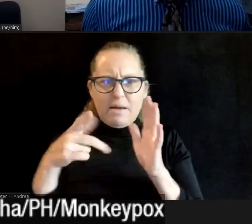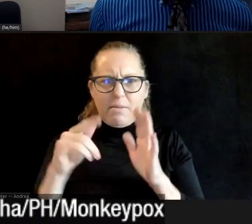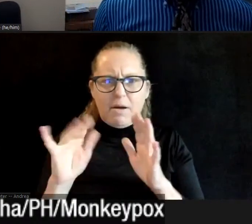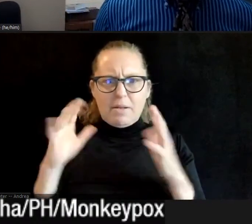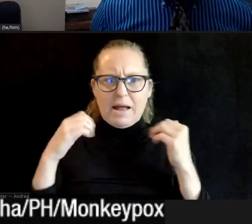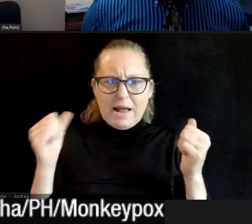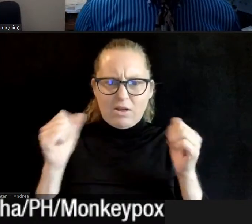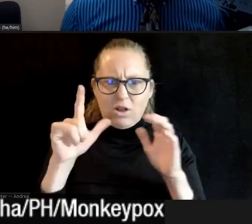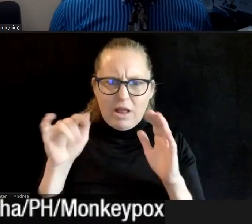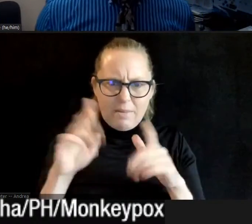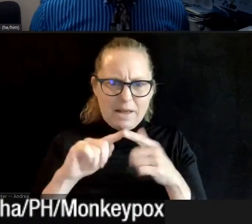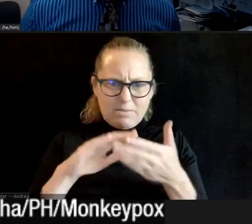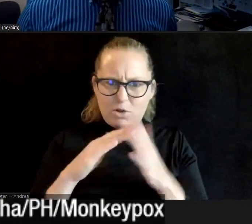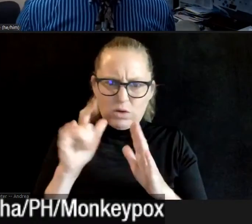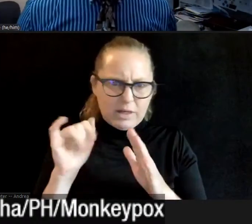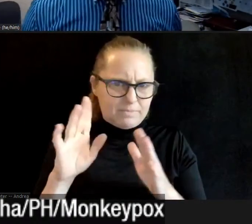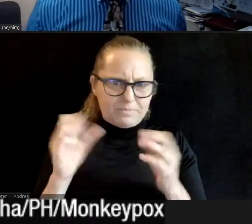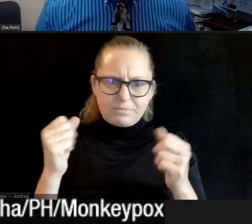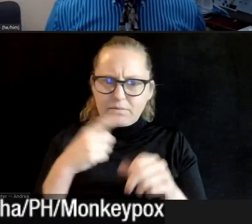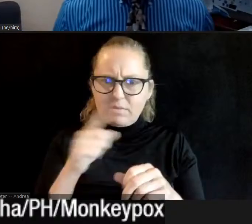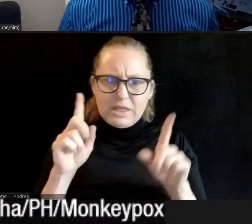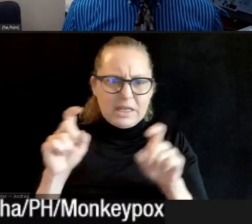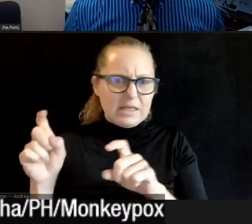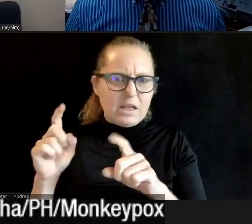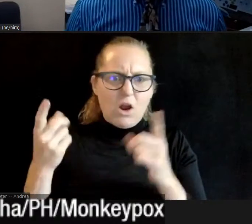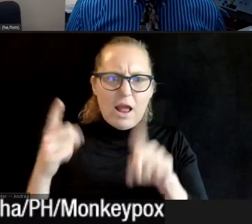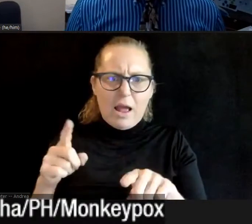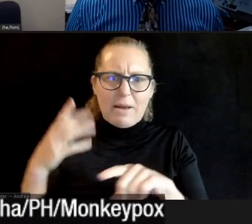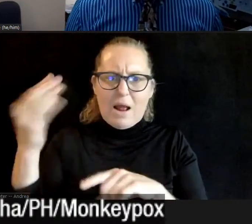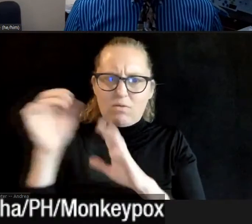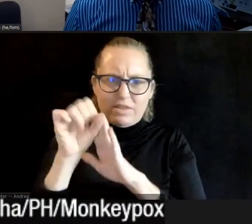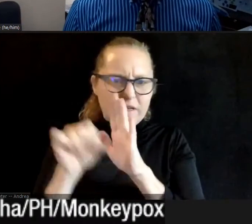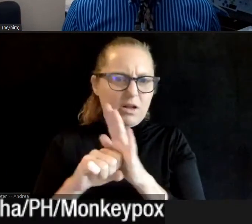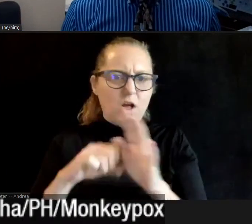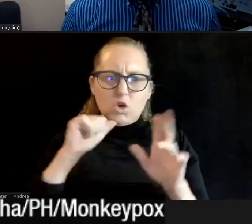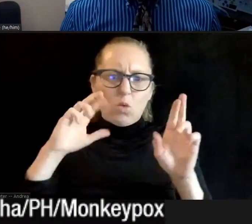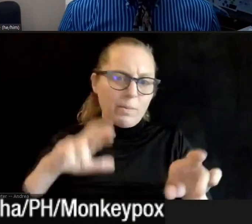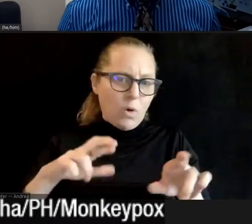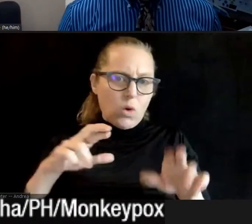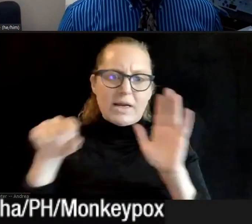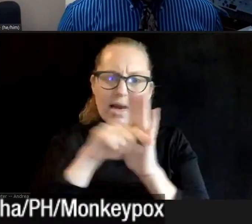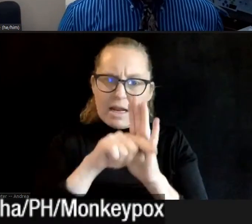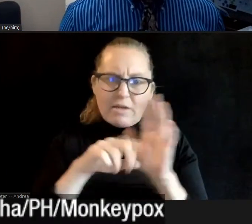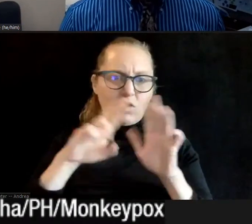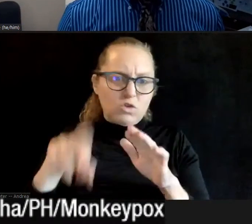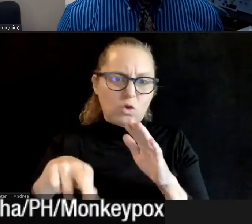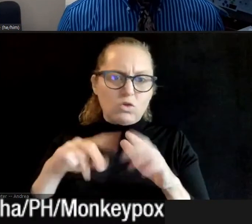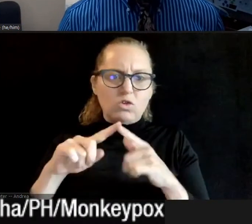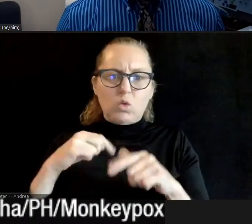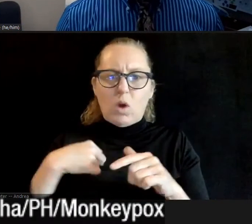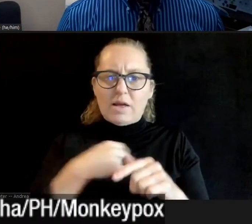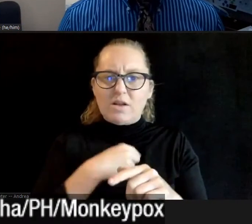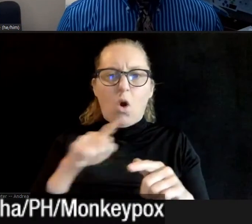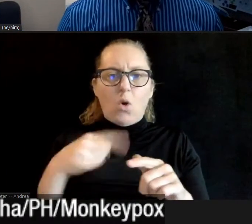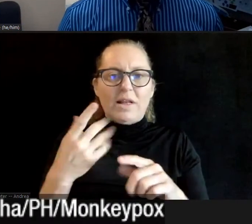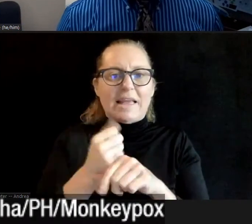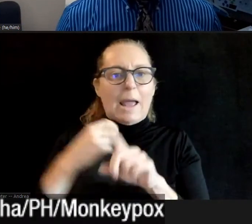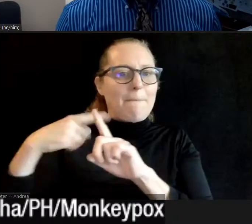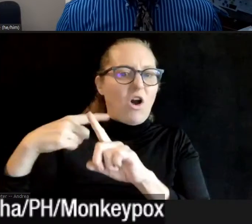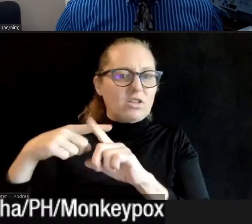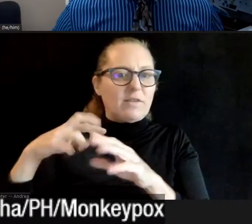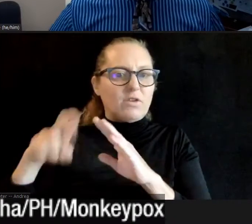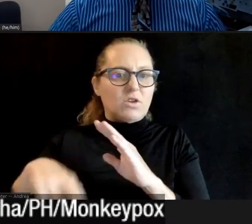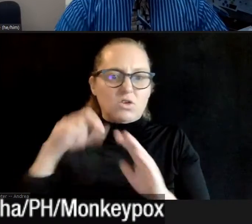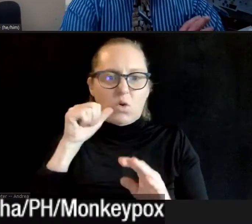community labs, many of these tests are done out of state. They don't report negative results to us. We only get the positive results, so I don't have the